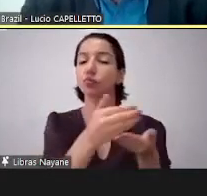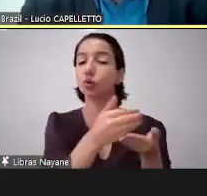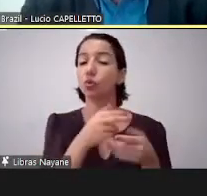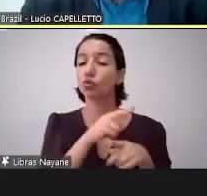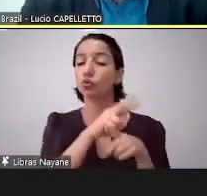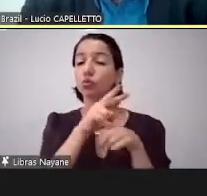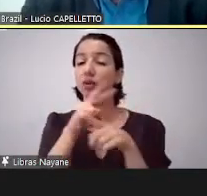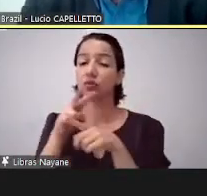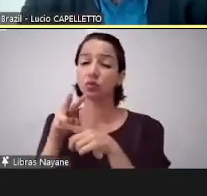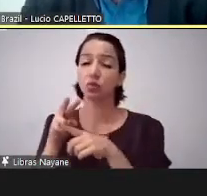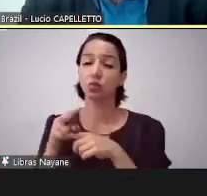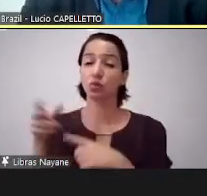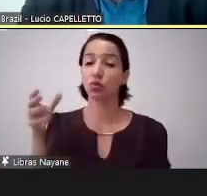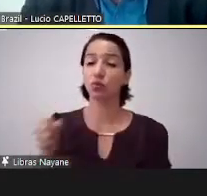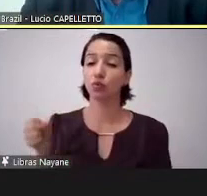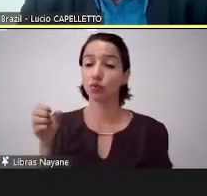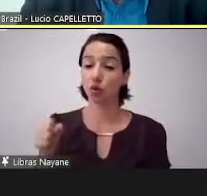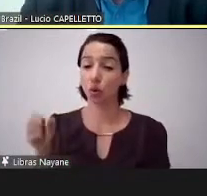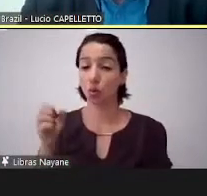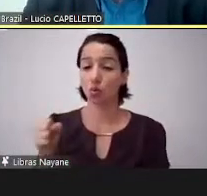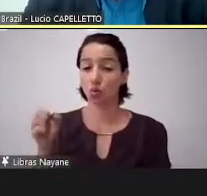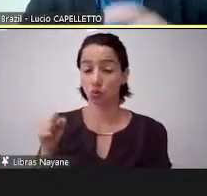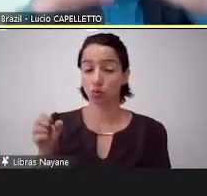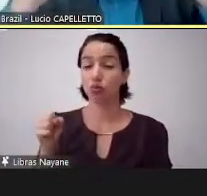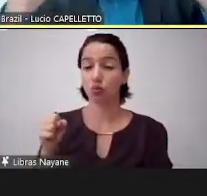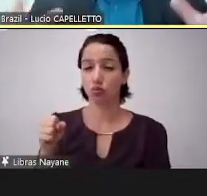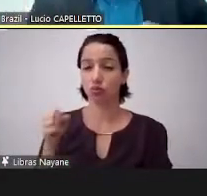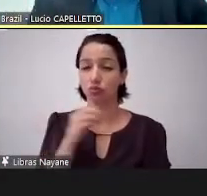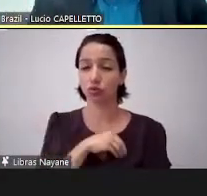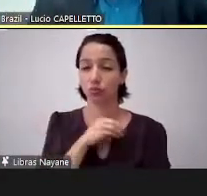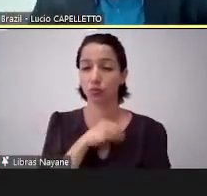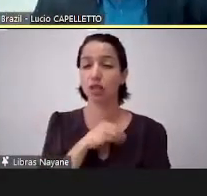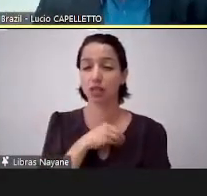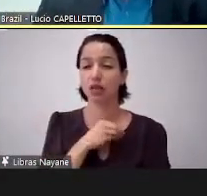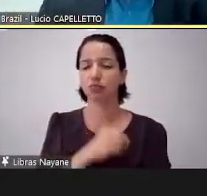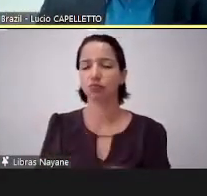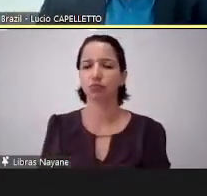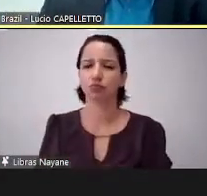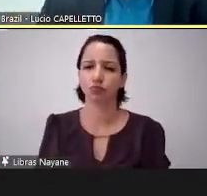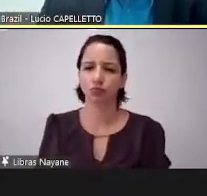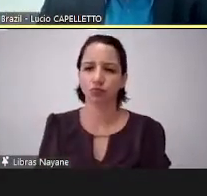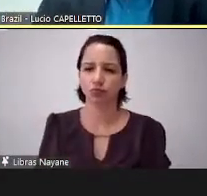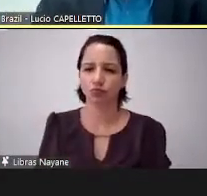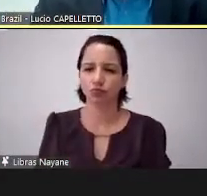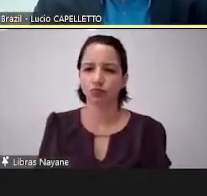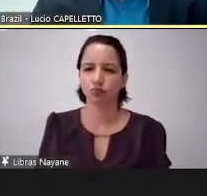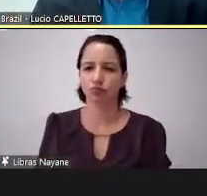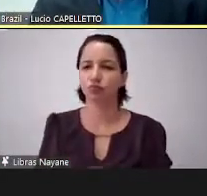the supervisors of pension funds.